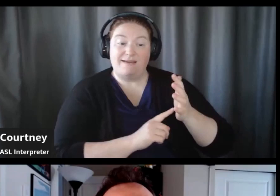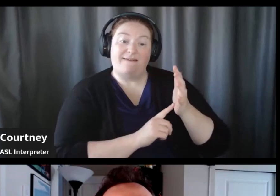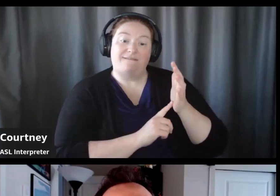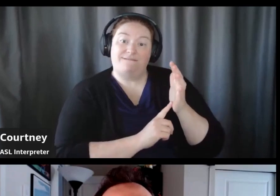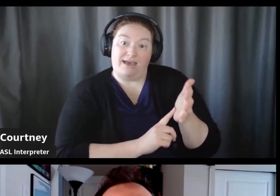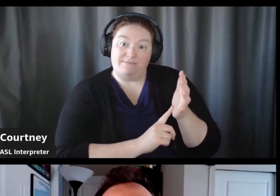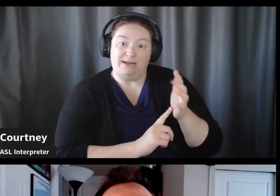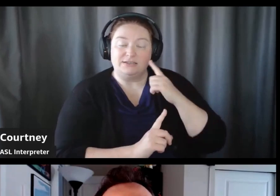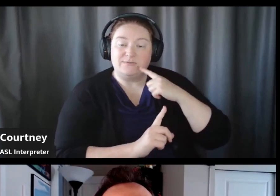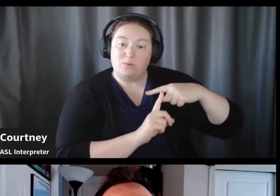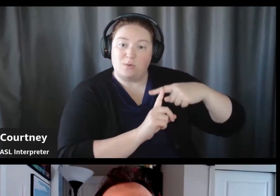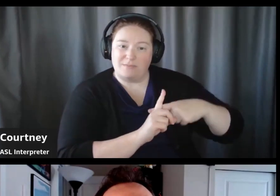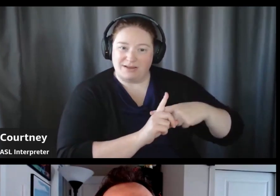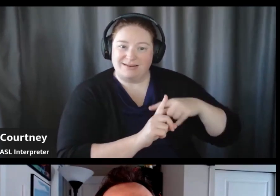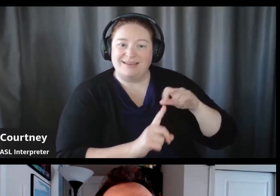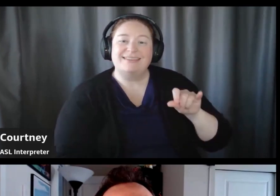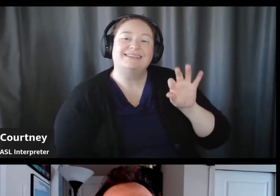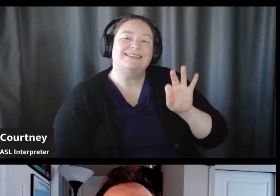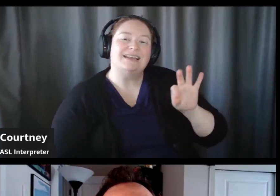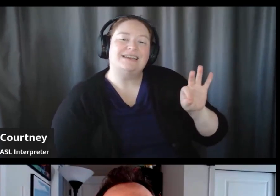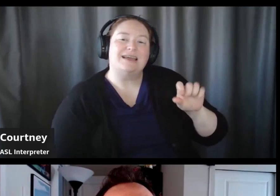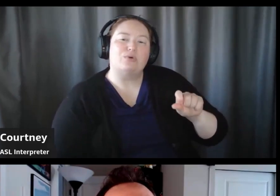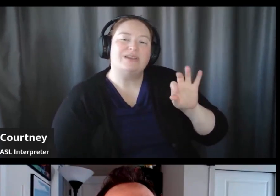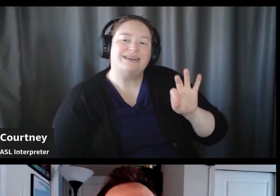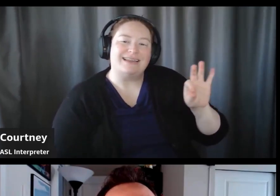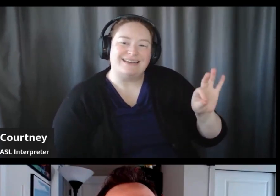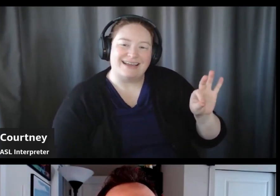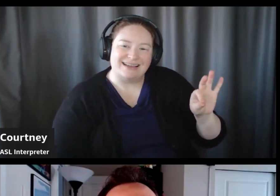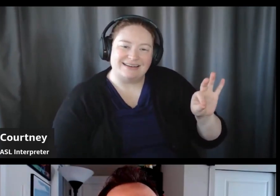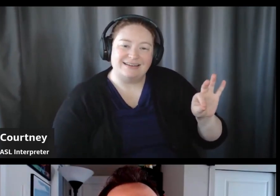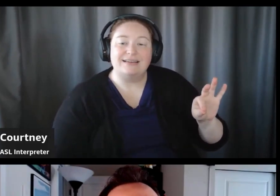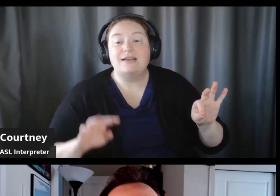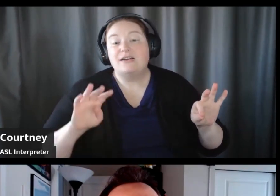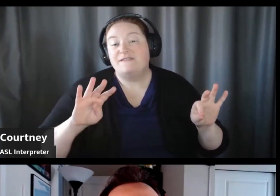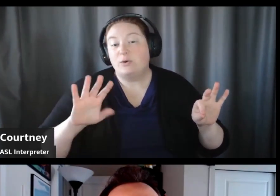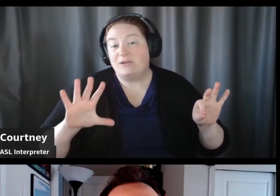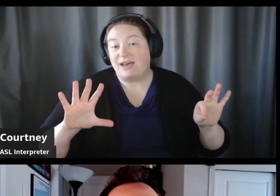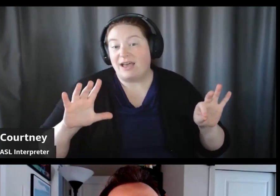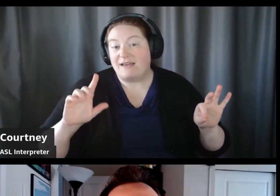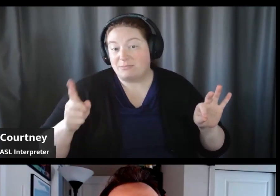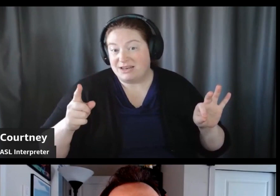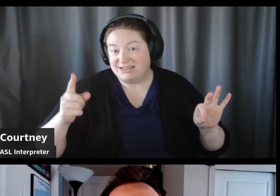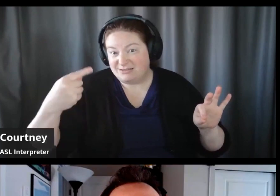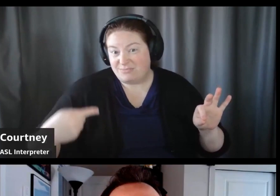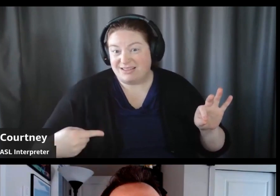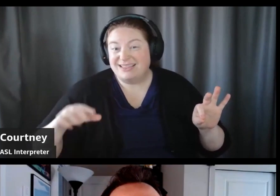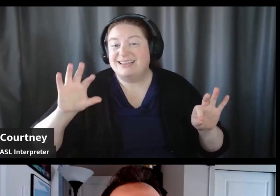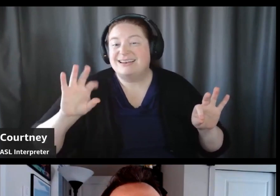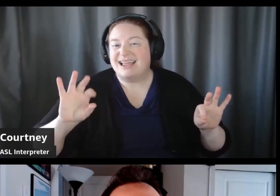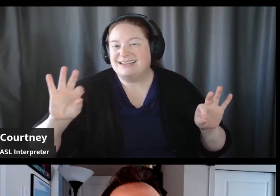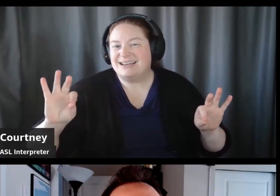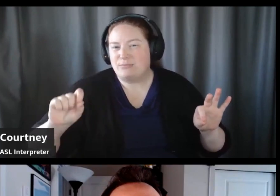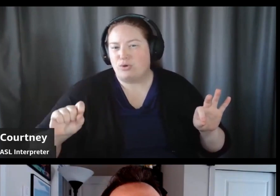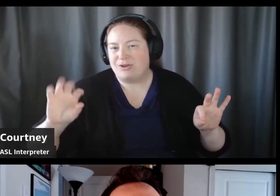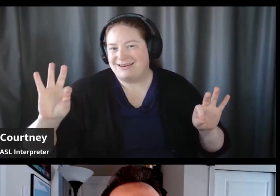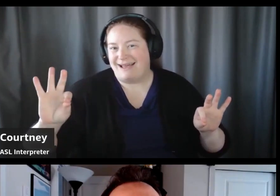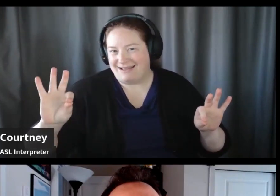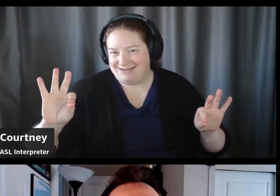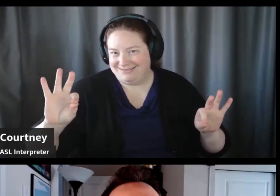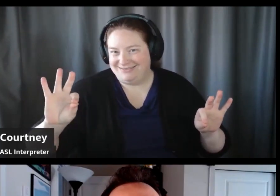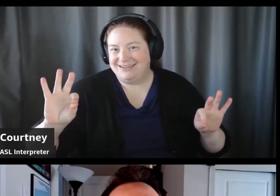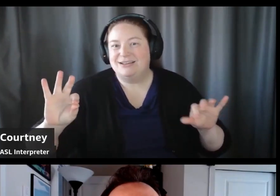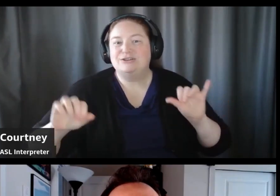in a month is 99.99, Okay. and 45 minutes in a month is 99.9. Right? Okay, That's a 10 perfect.